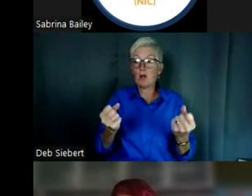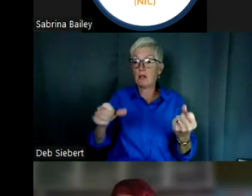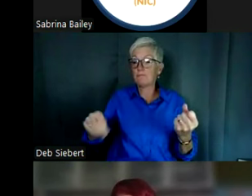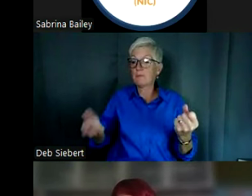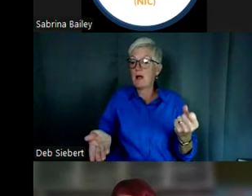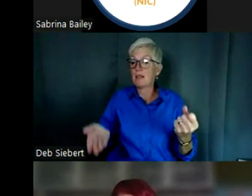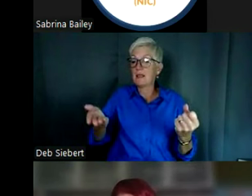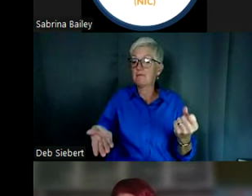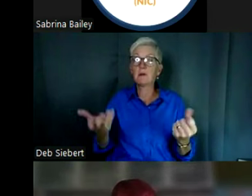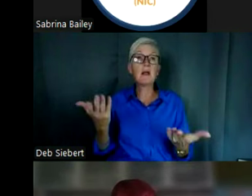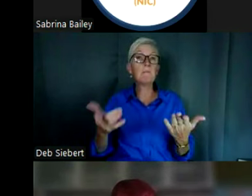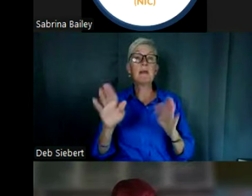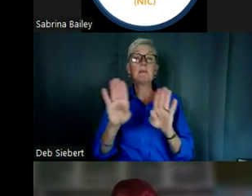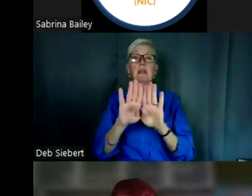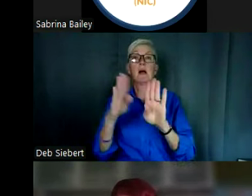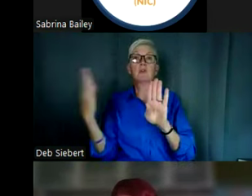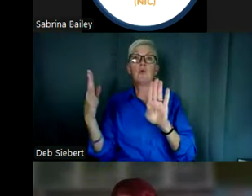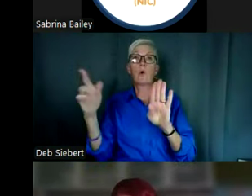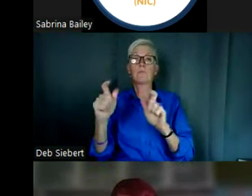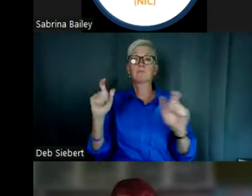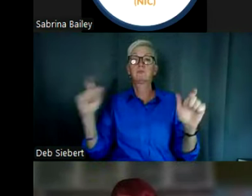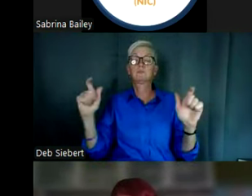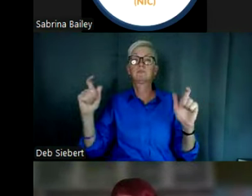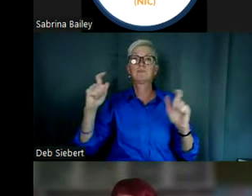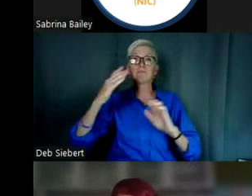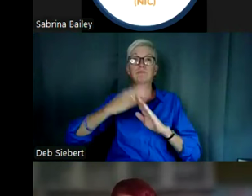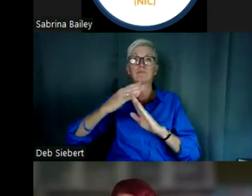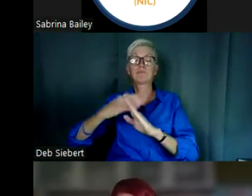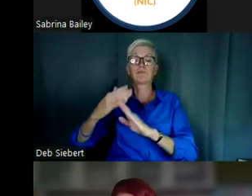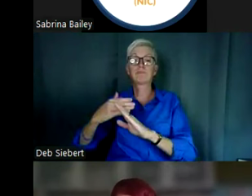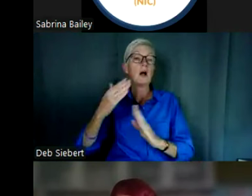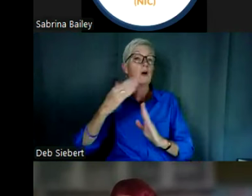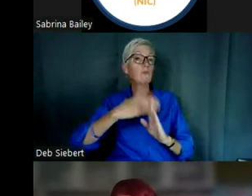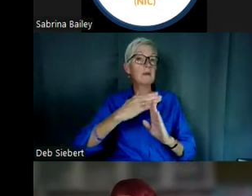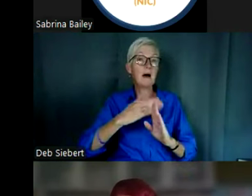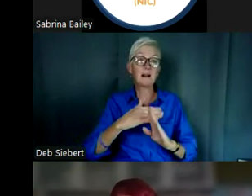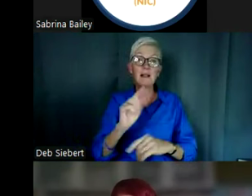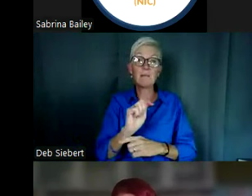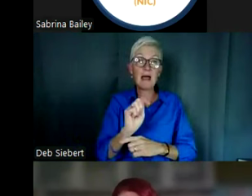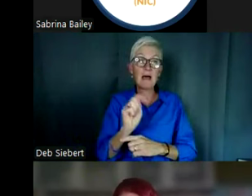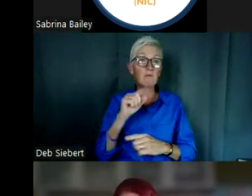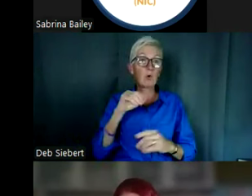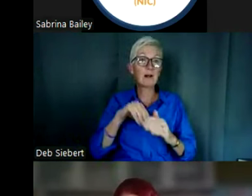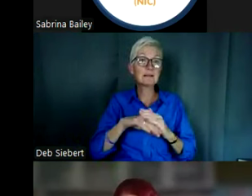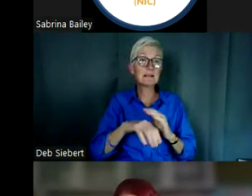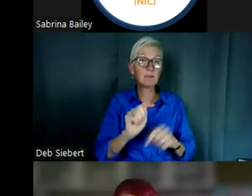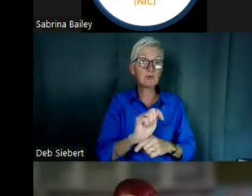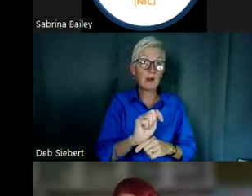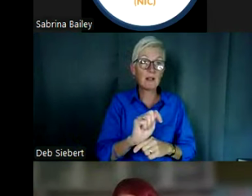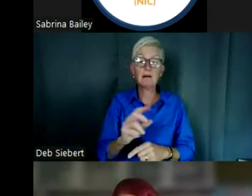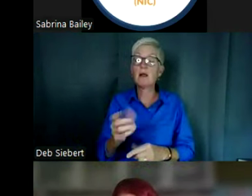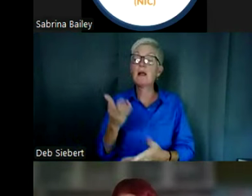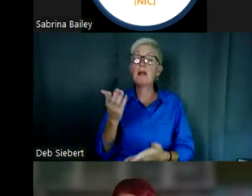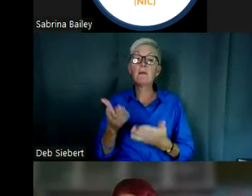widening a door, for remodeling a bathroom to create an accessible toilet, putting an automatic door opener on, something of that nature. Those